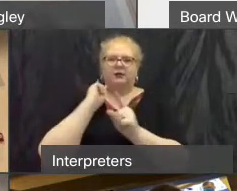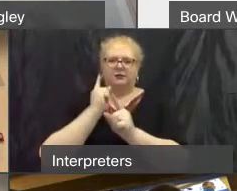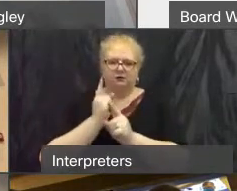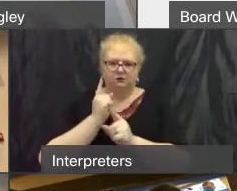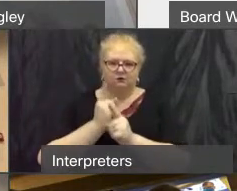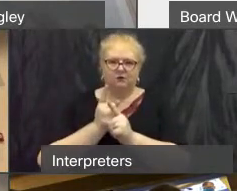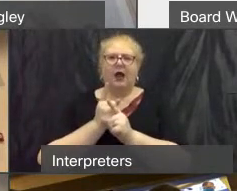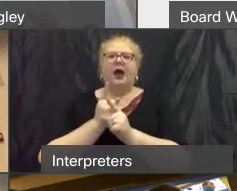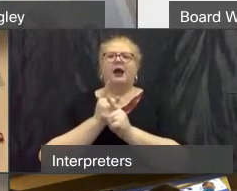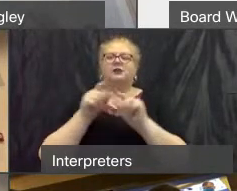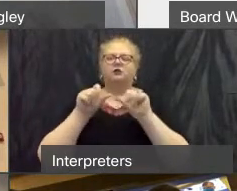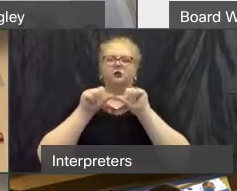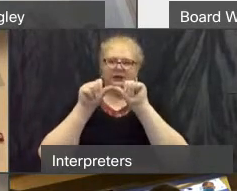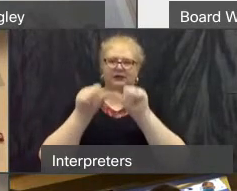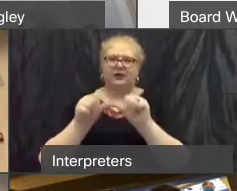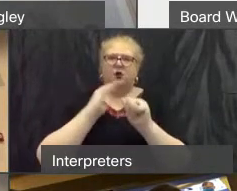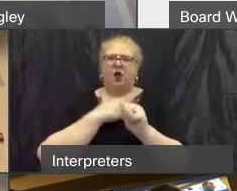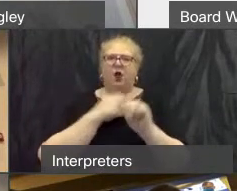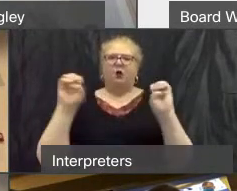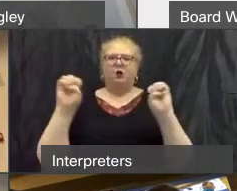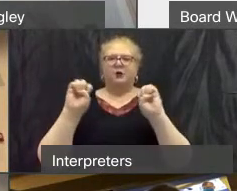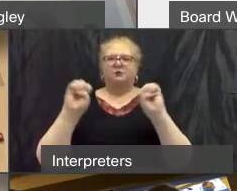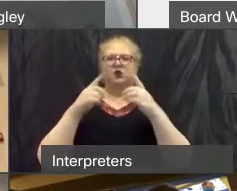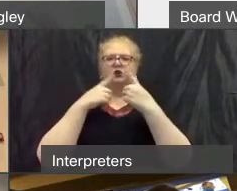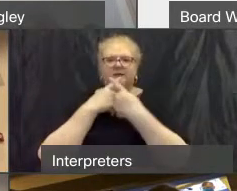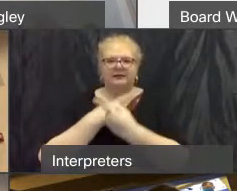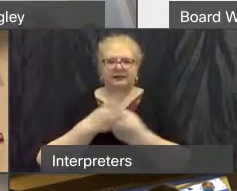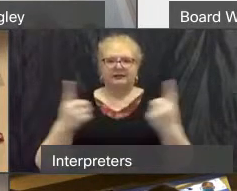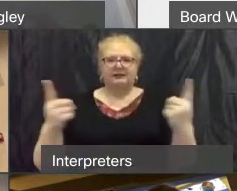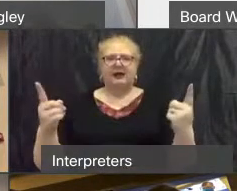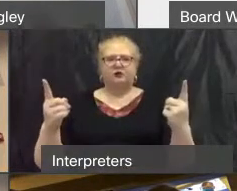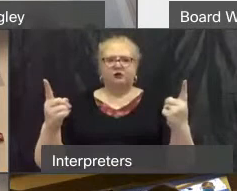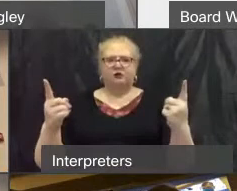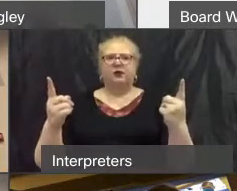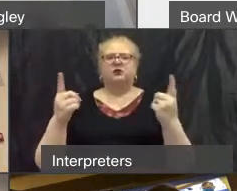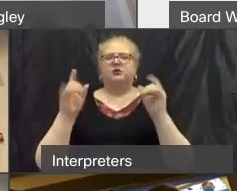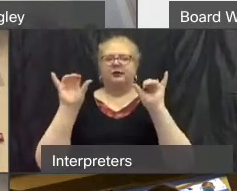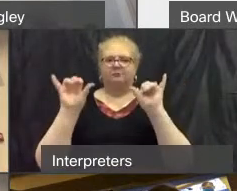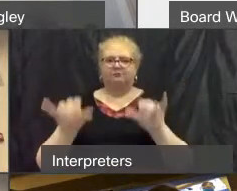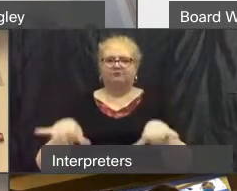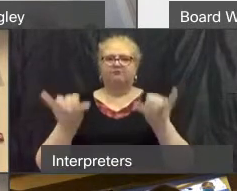continuing our emergency declaration, and I would stand by that.